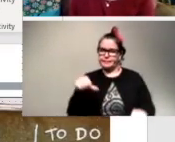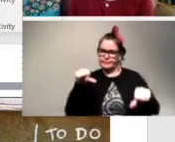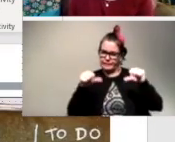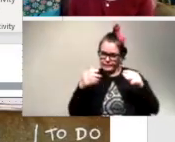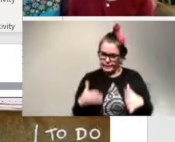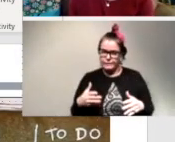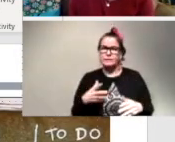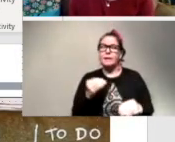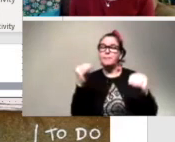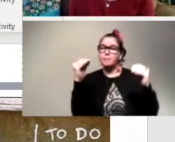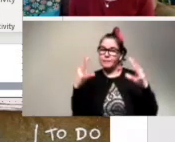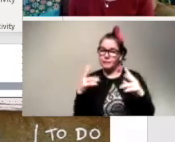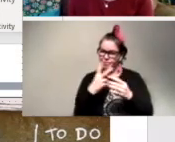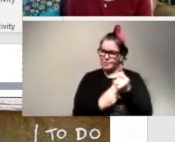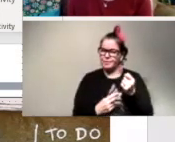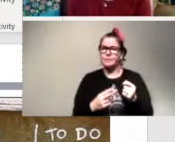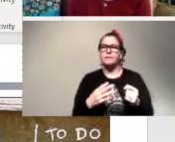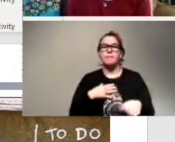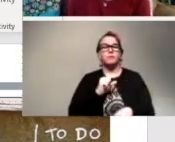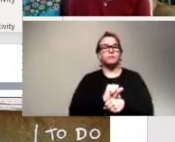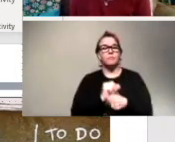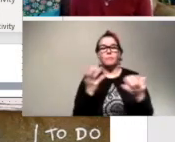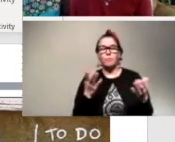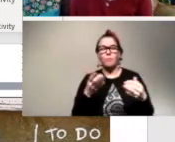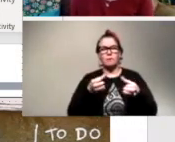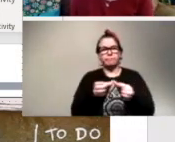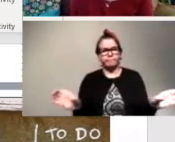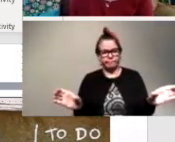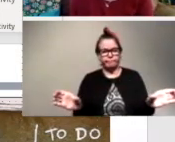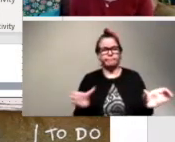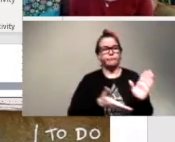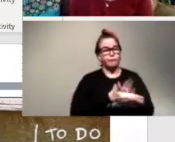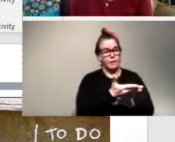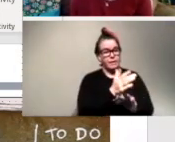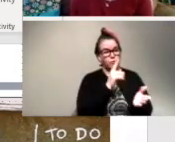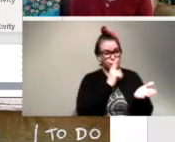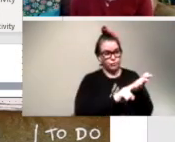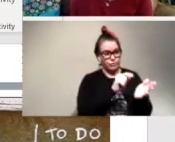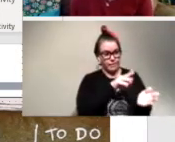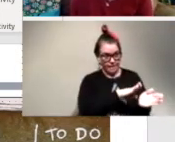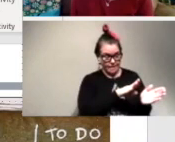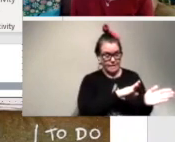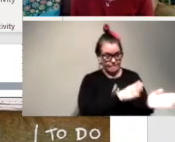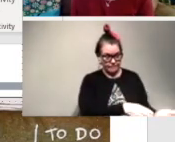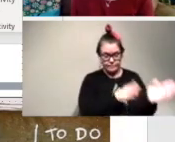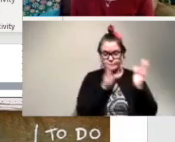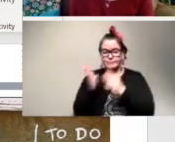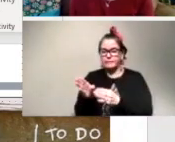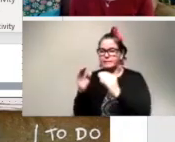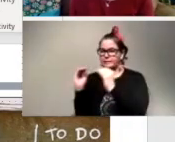and a professor. So my job is really split between running a research laboratory and